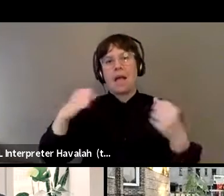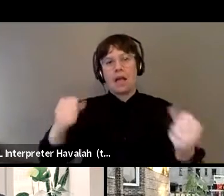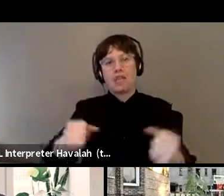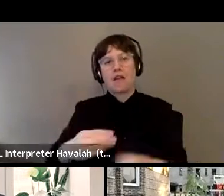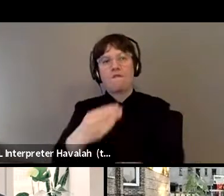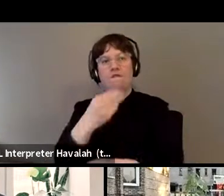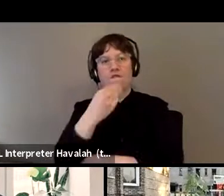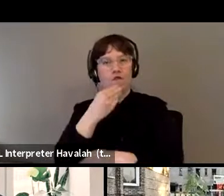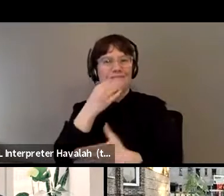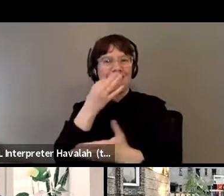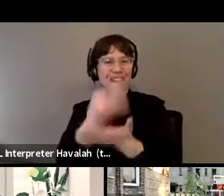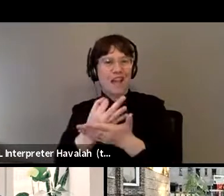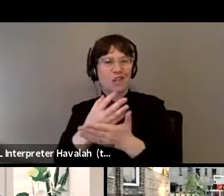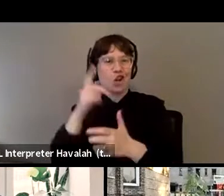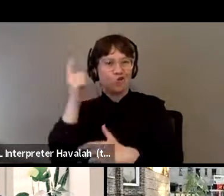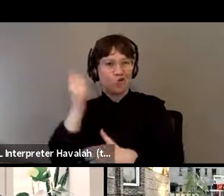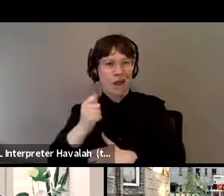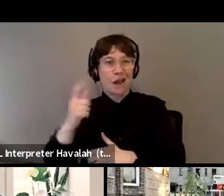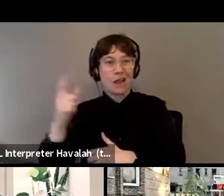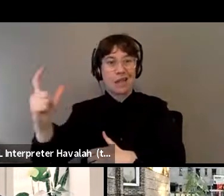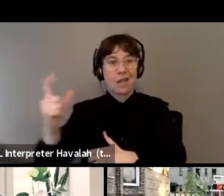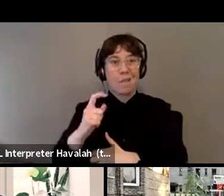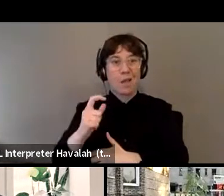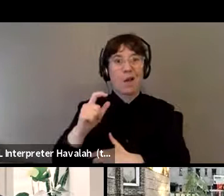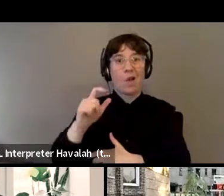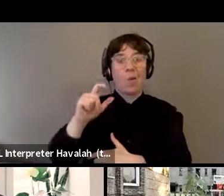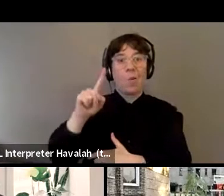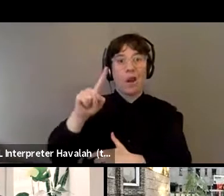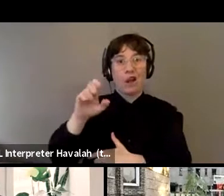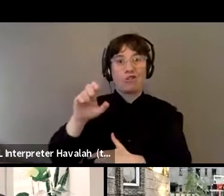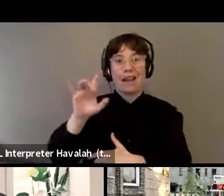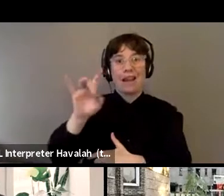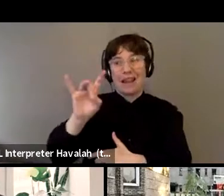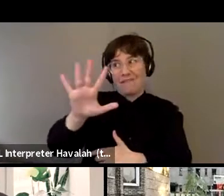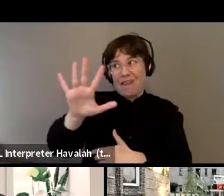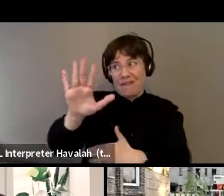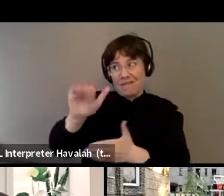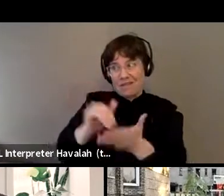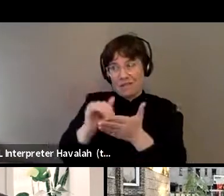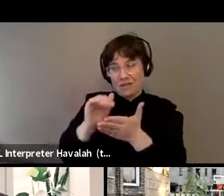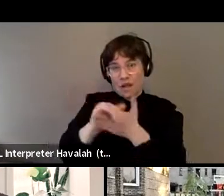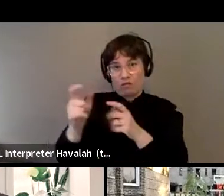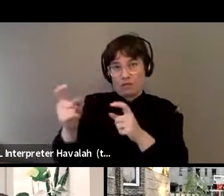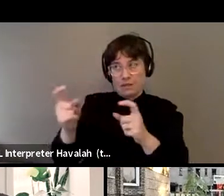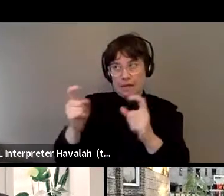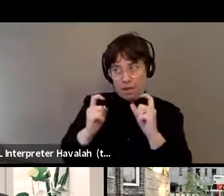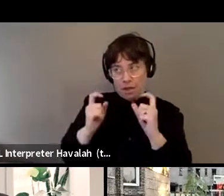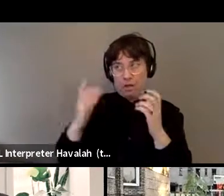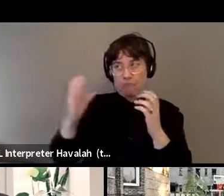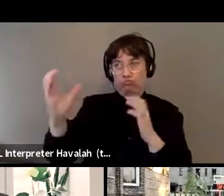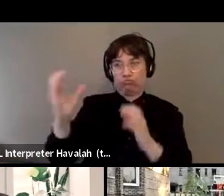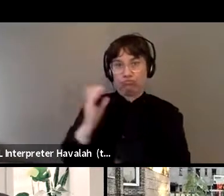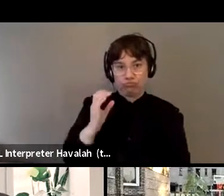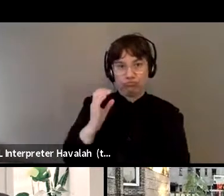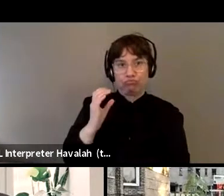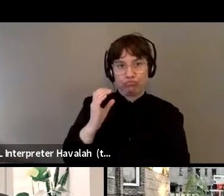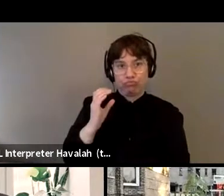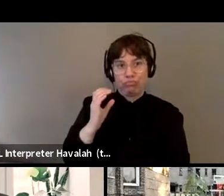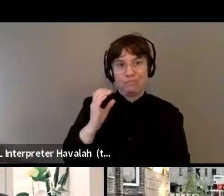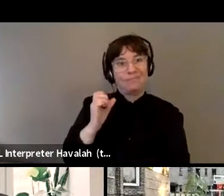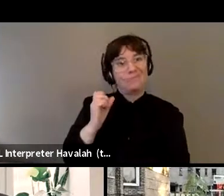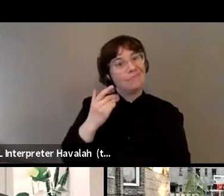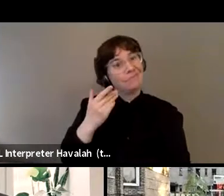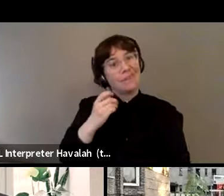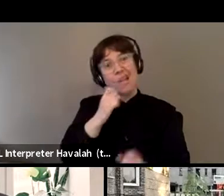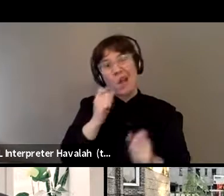I got, and they gave me $185,000. So it may not all be grants.